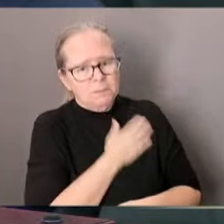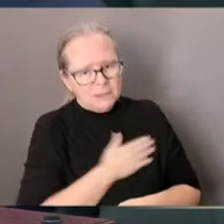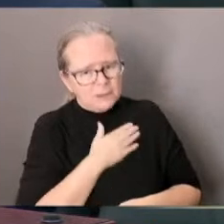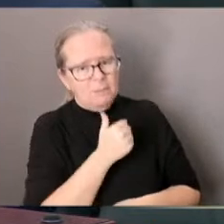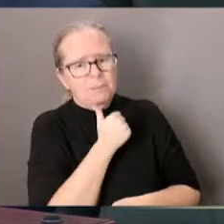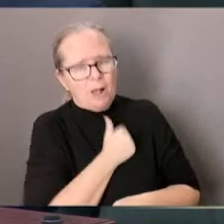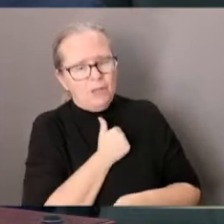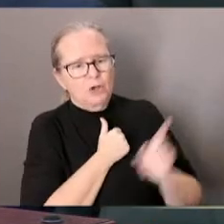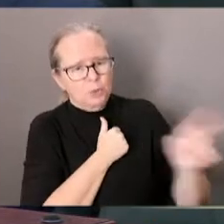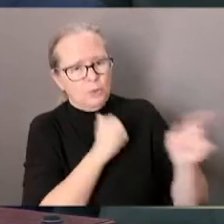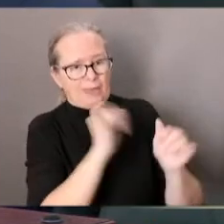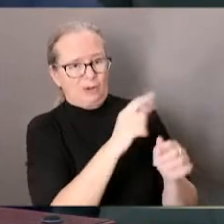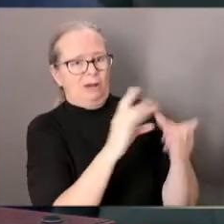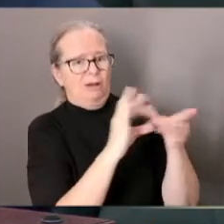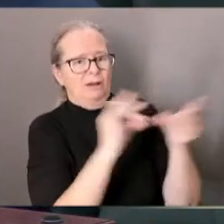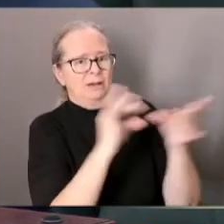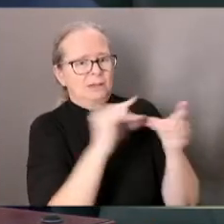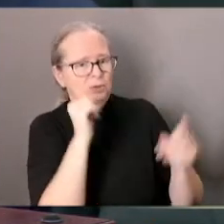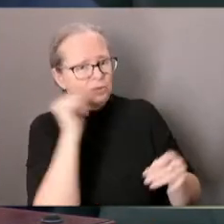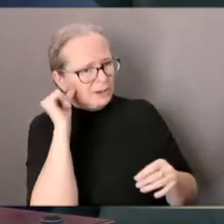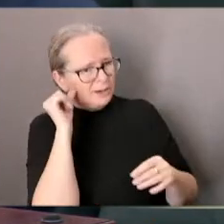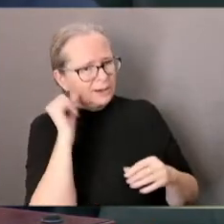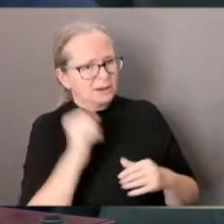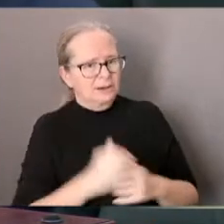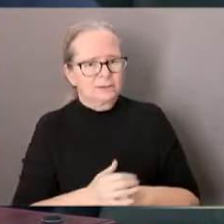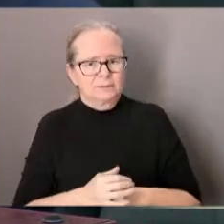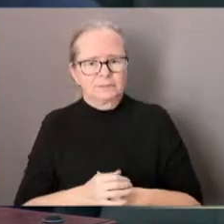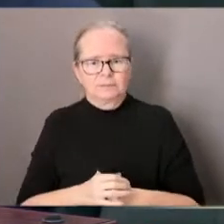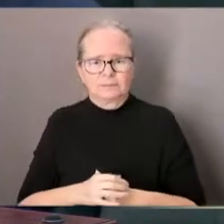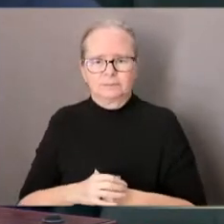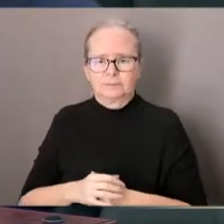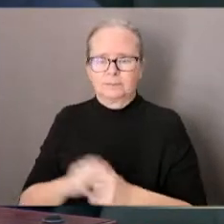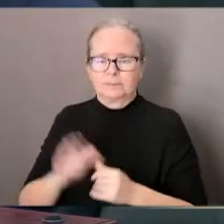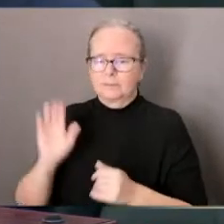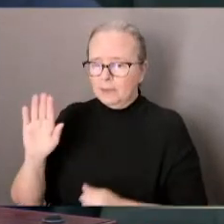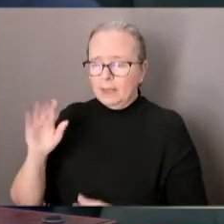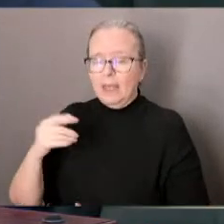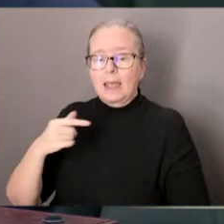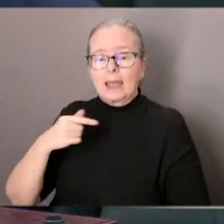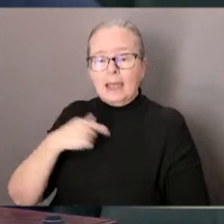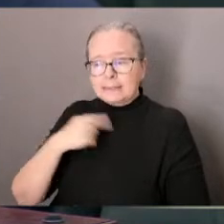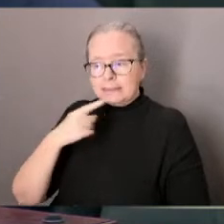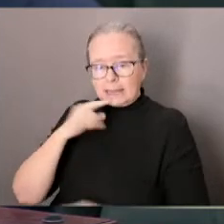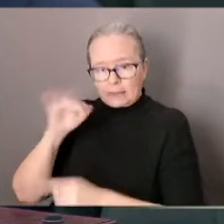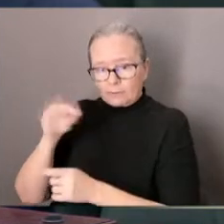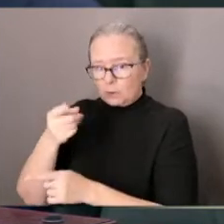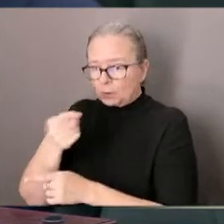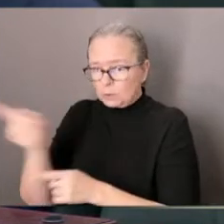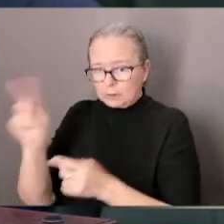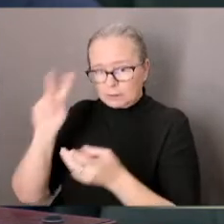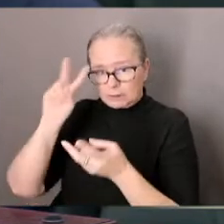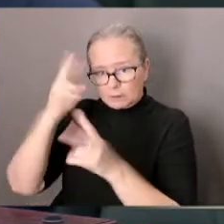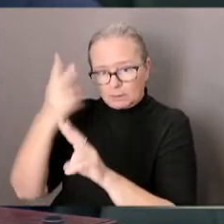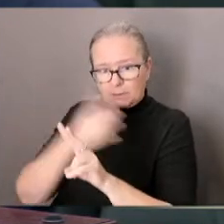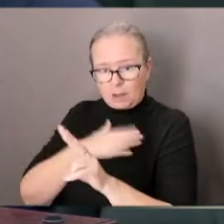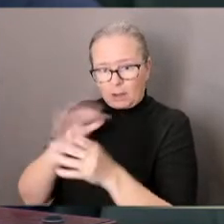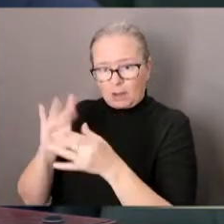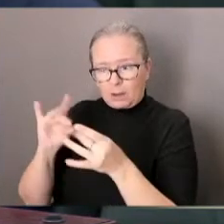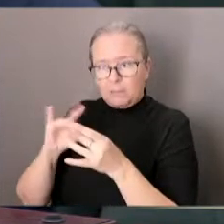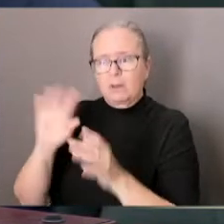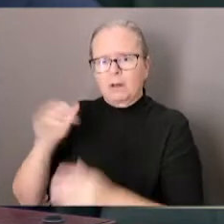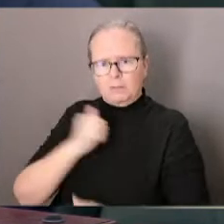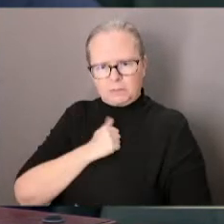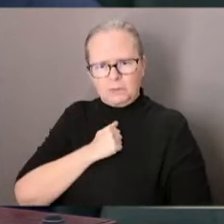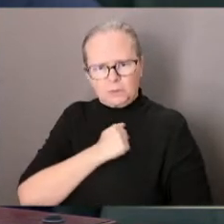I said if my comments were misconstrued I absolutely apologize for it because my intention was to demonstrate that we